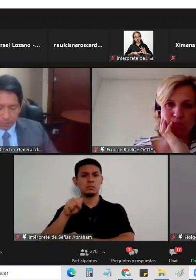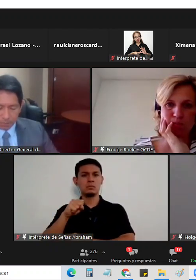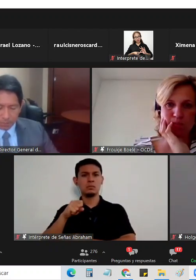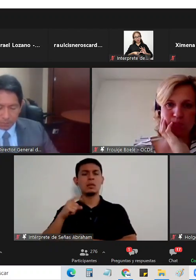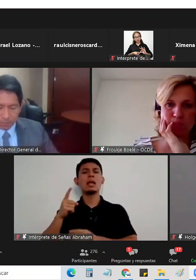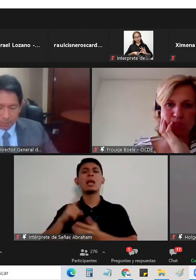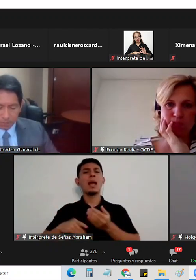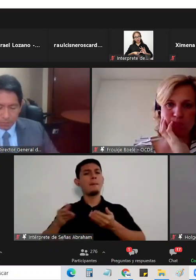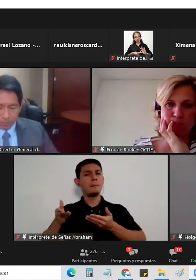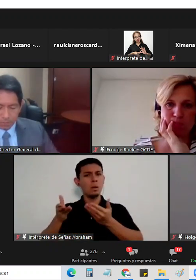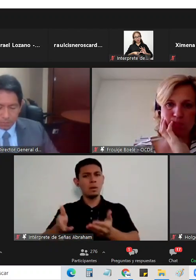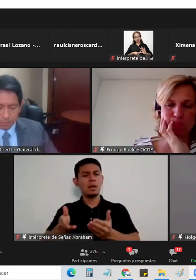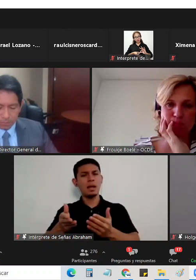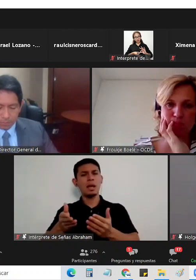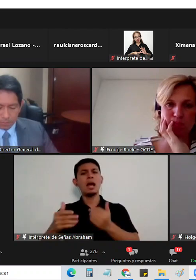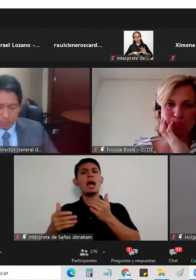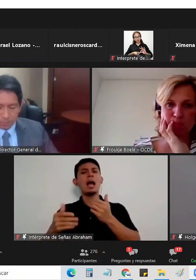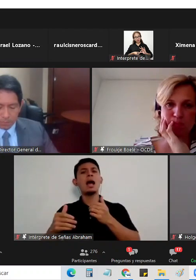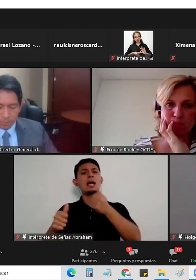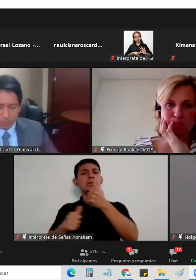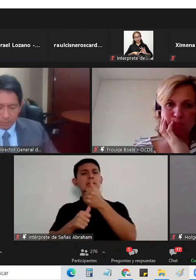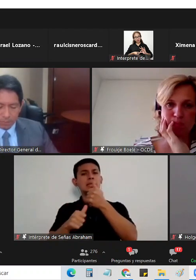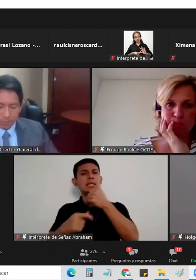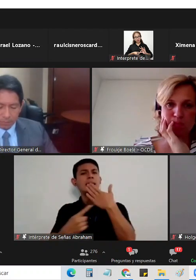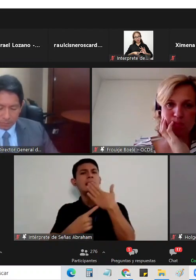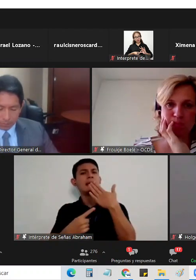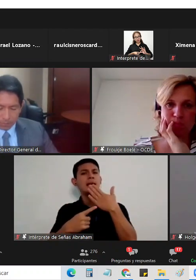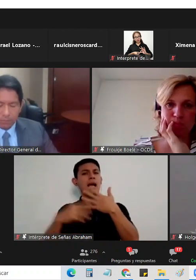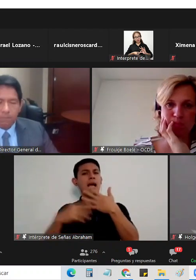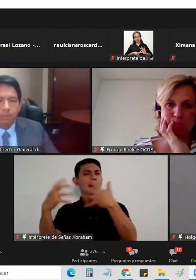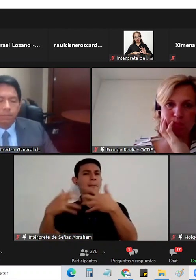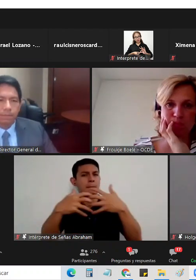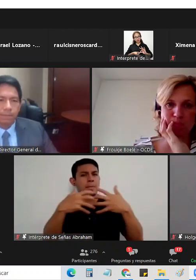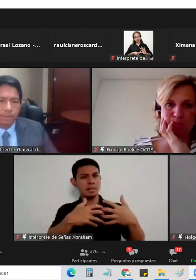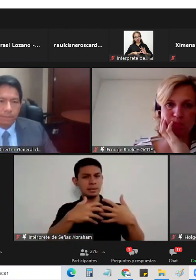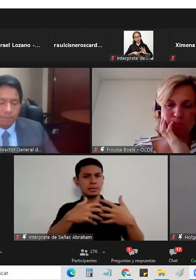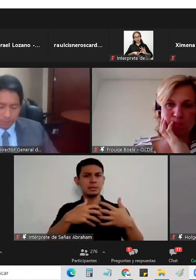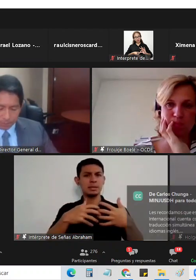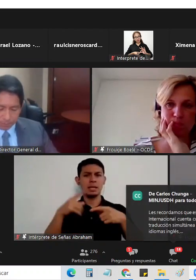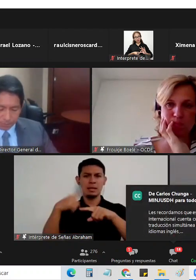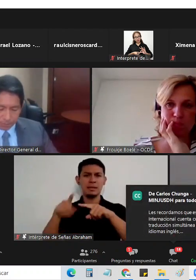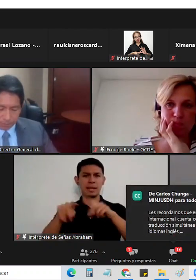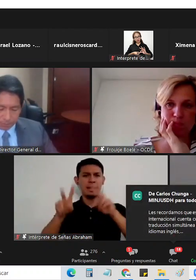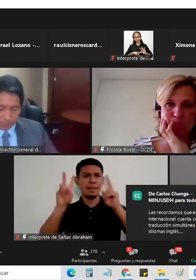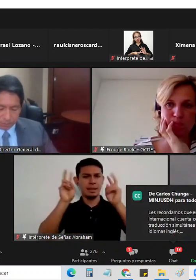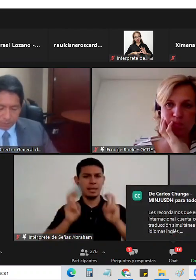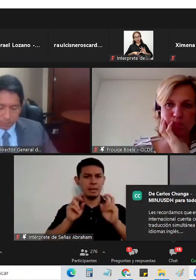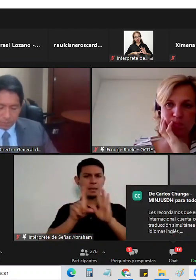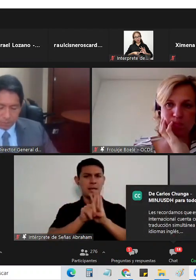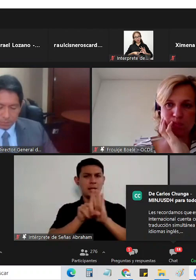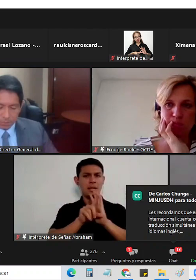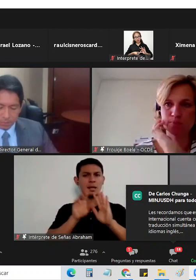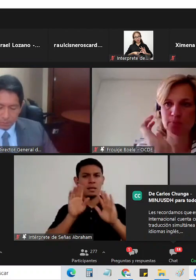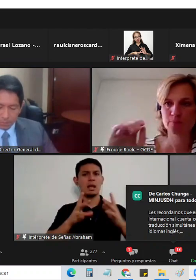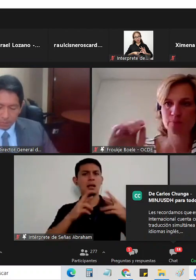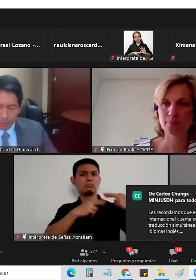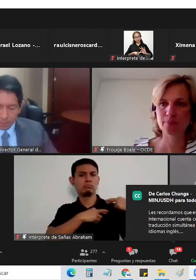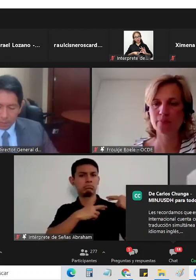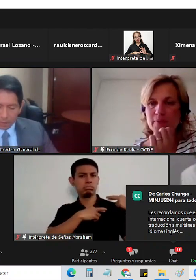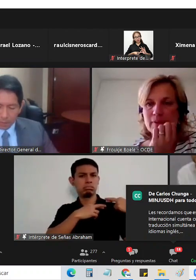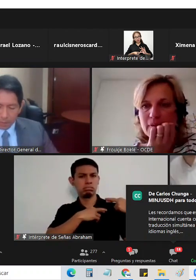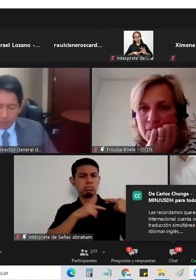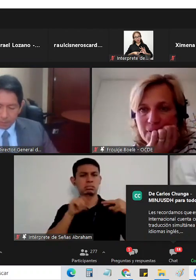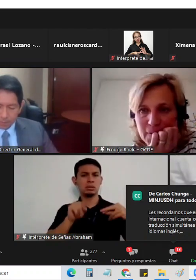criticized to provide technical assistance to companies on due diligence and different topics based on